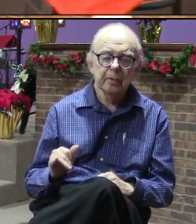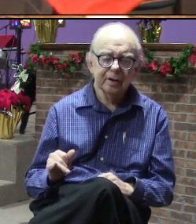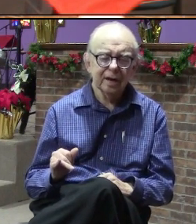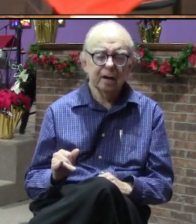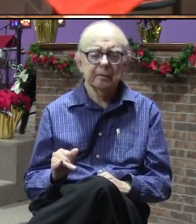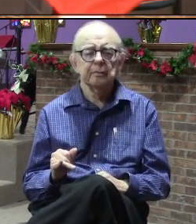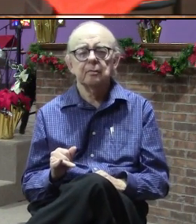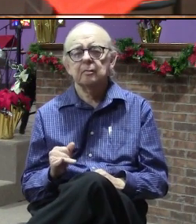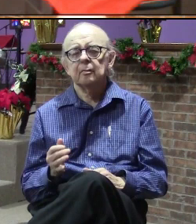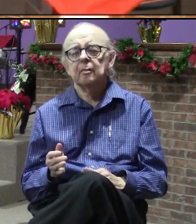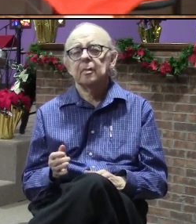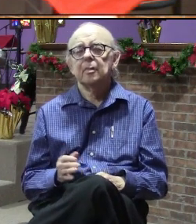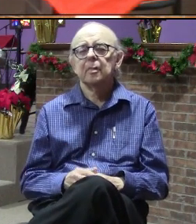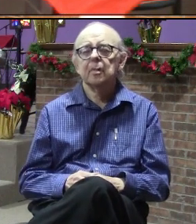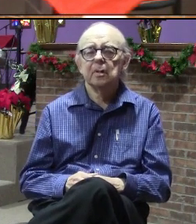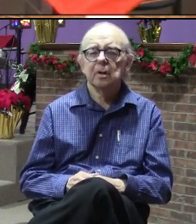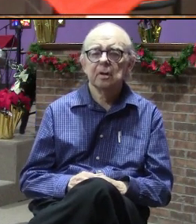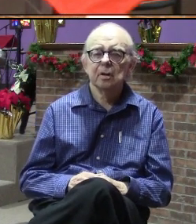it's Butler County.